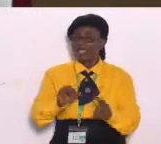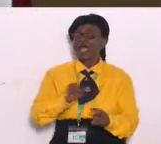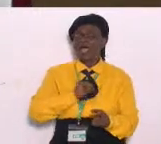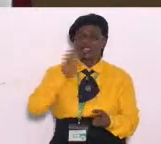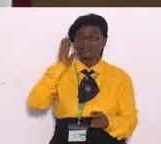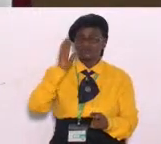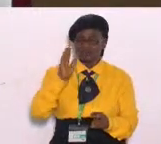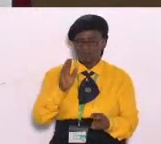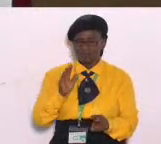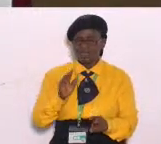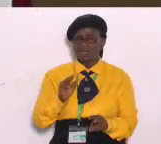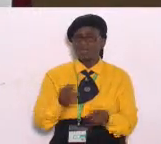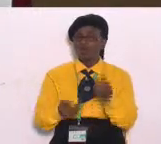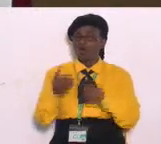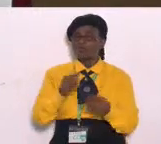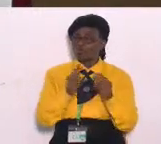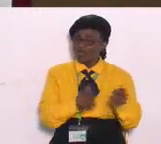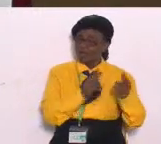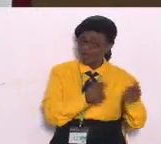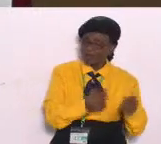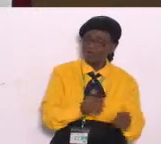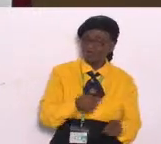Thank you, Father.